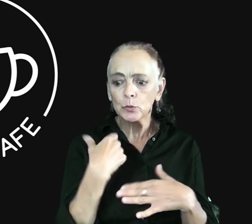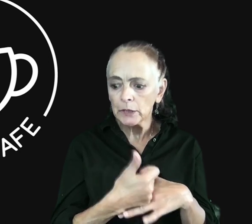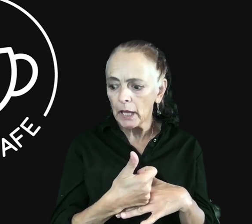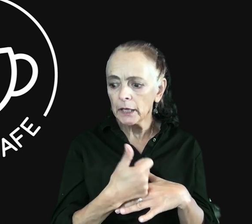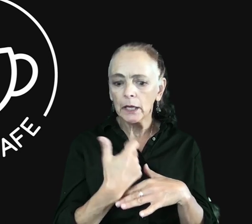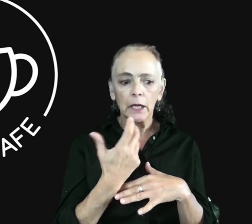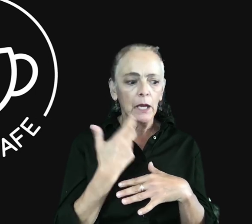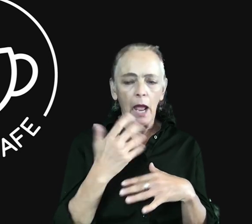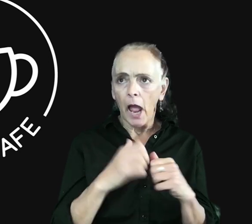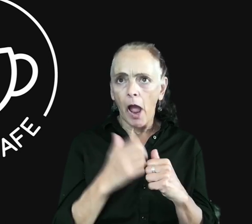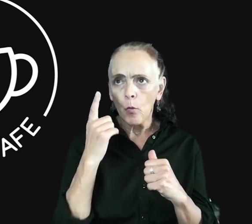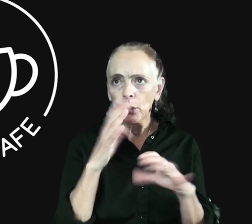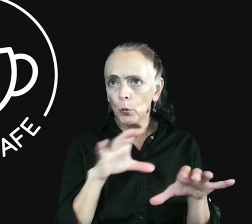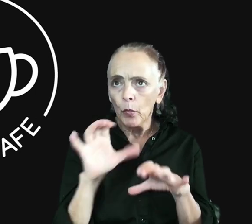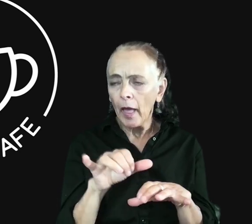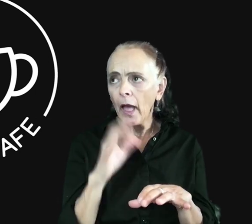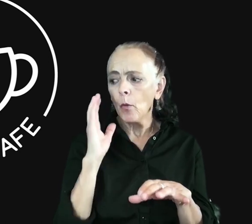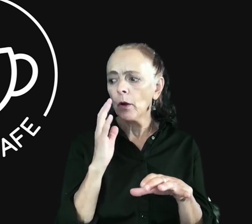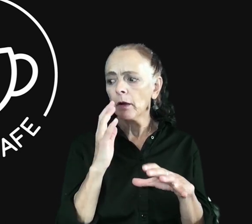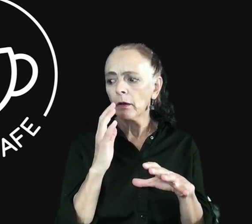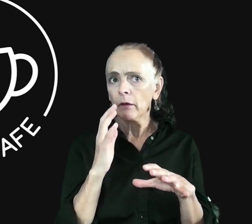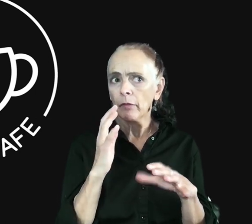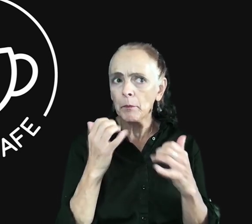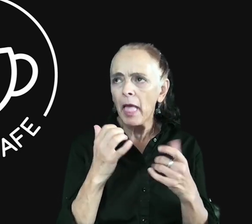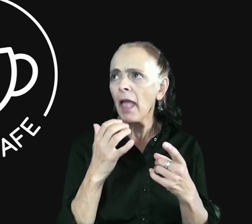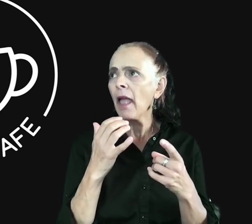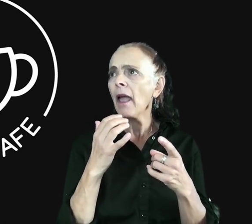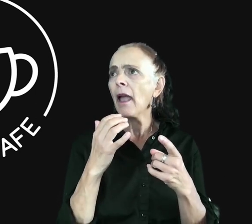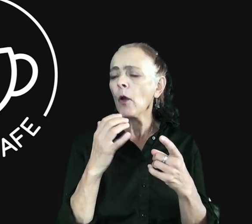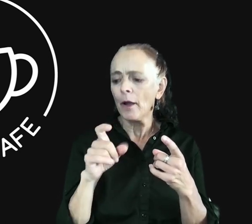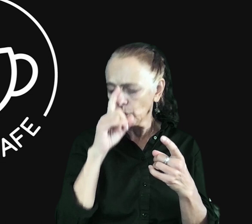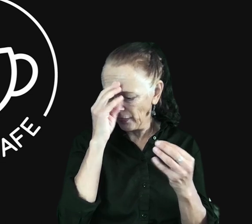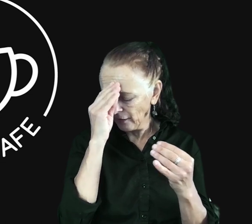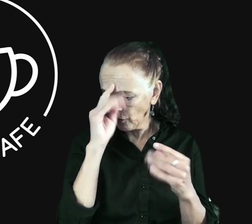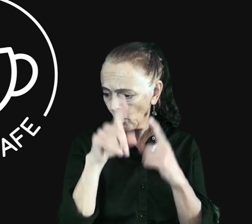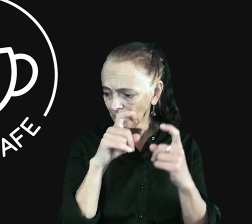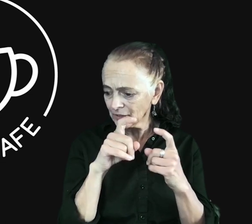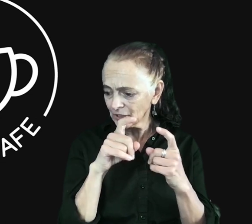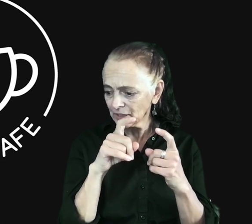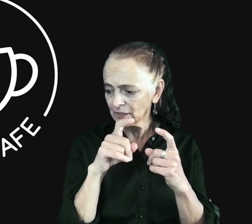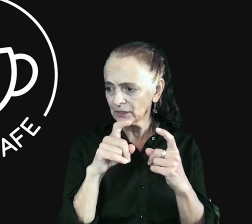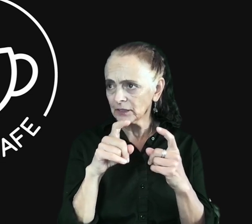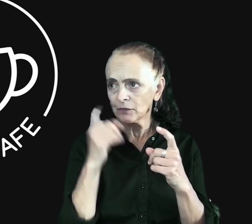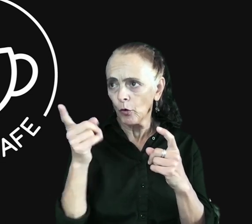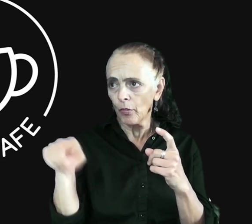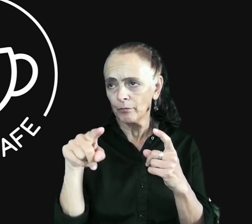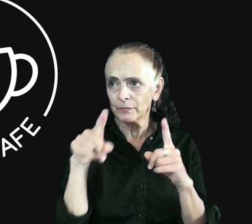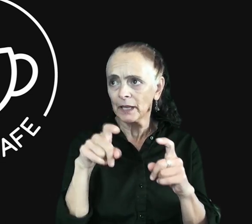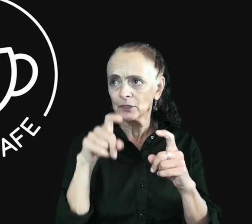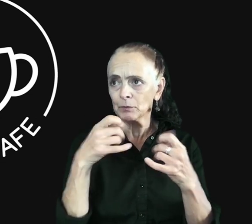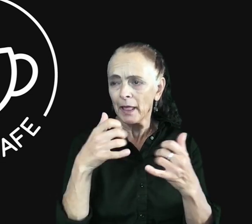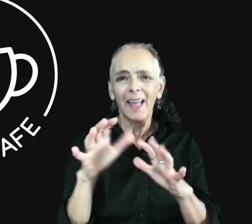know how are you going to do this are they going to play do i have to like think of questions that we're going to ask them it allows you to kind